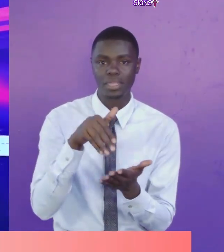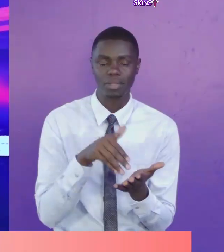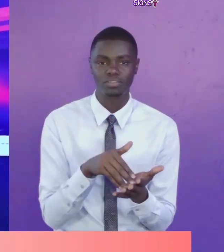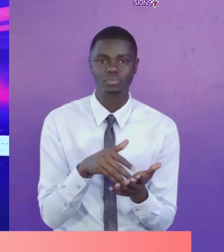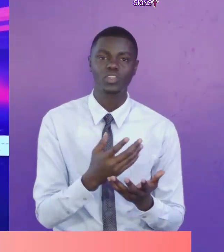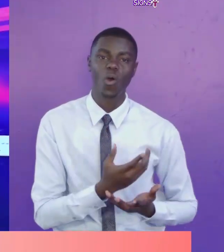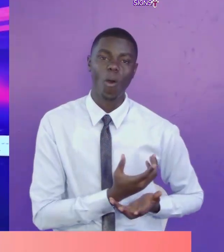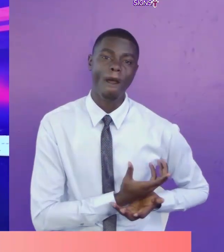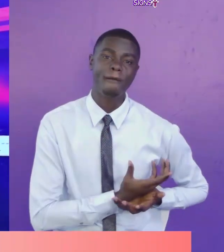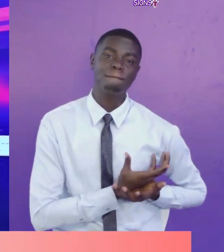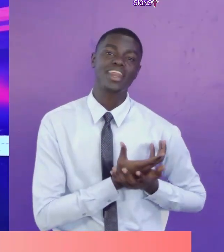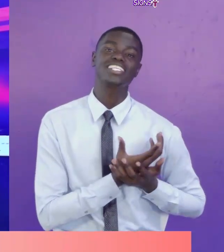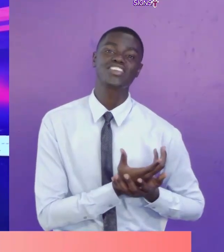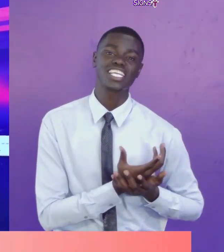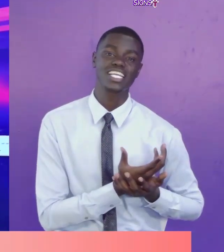not be allowed.